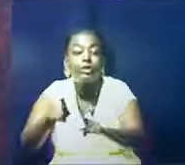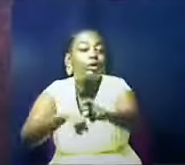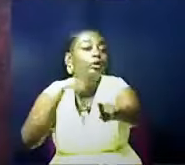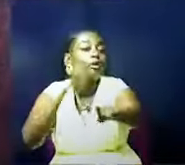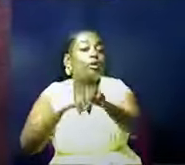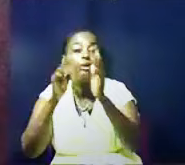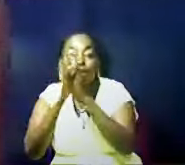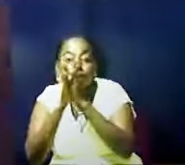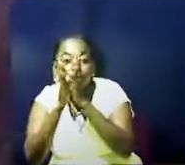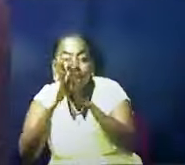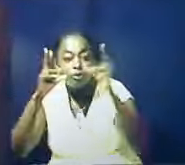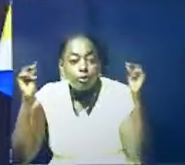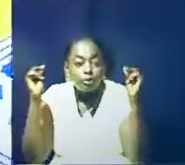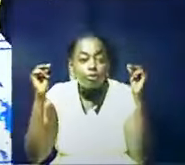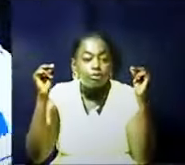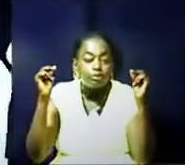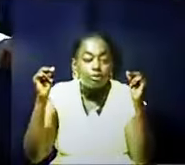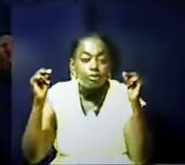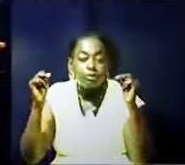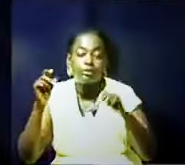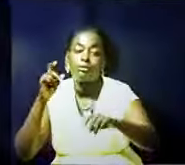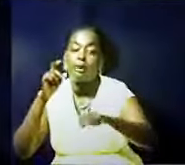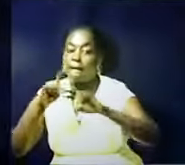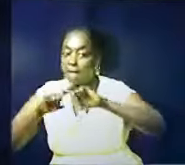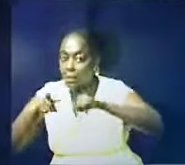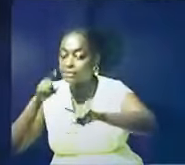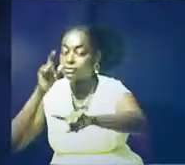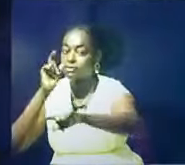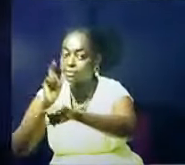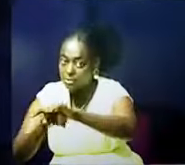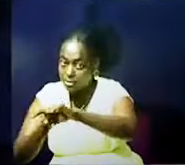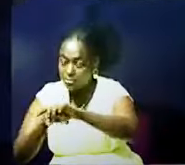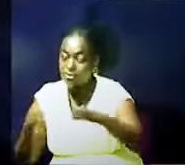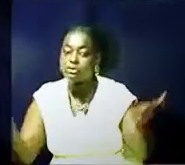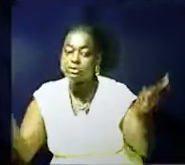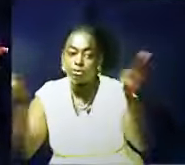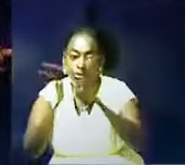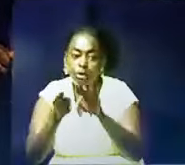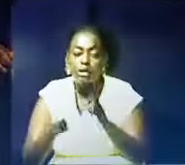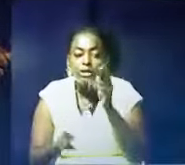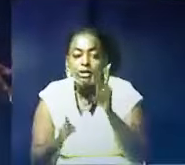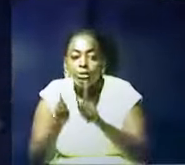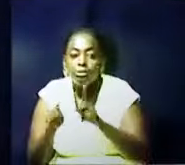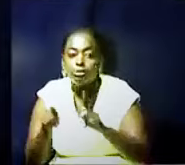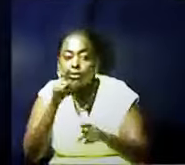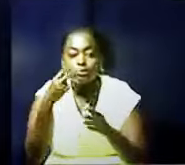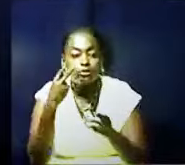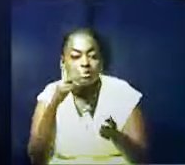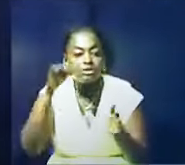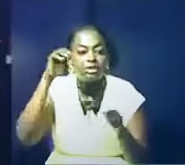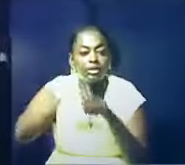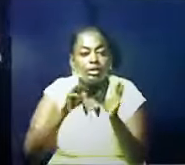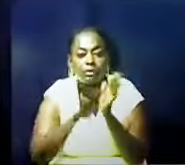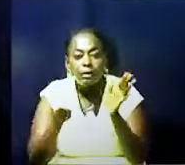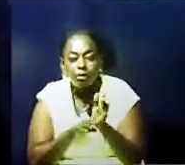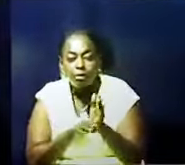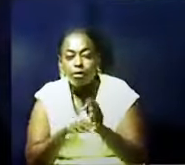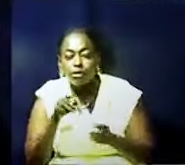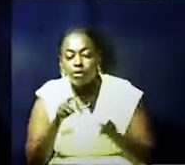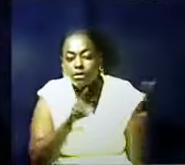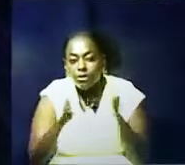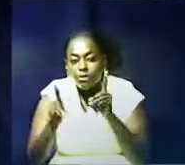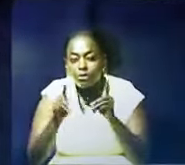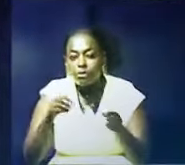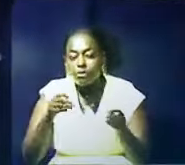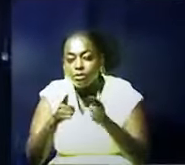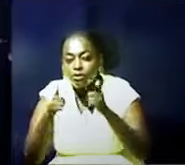ebre ehuhia. The people you see in the Bible who did great things and prayed short prayers